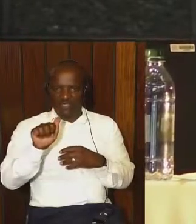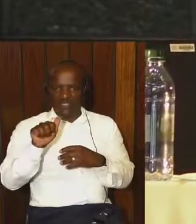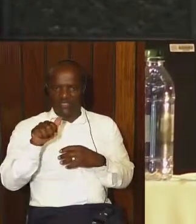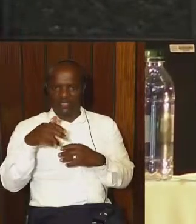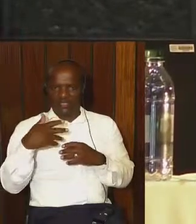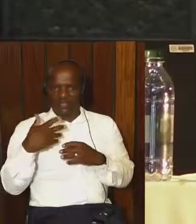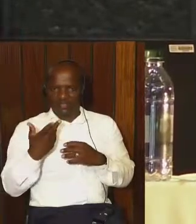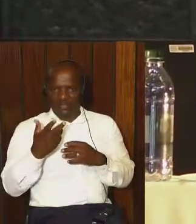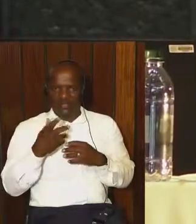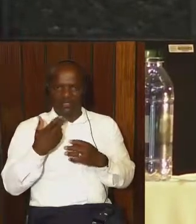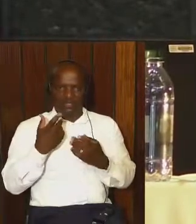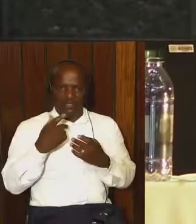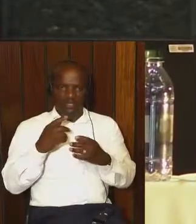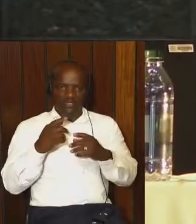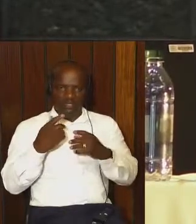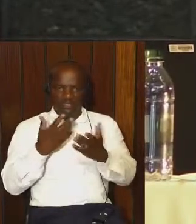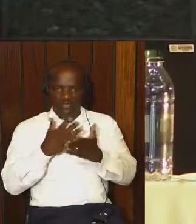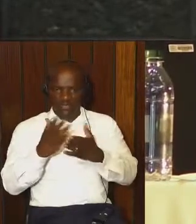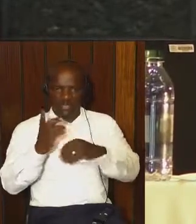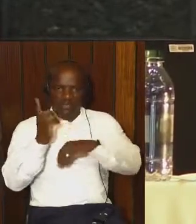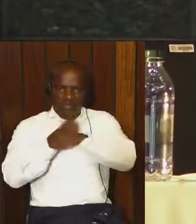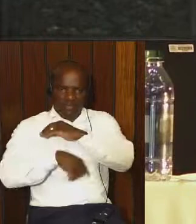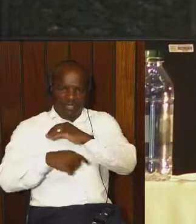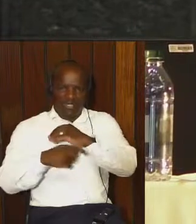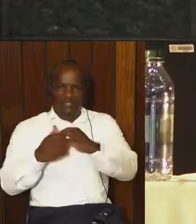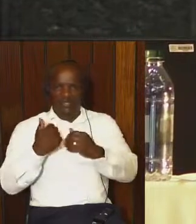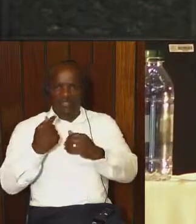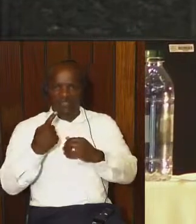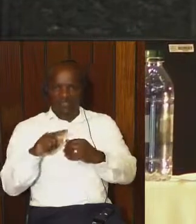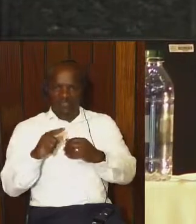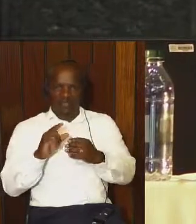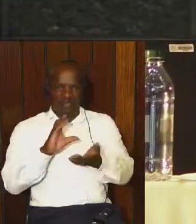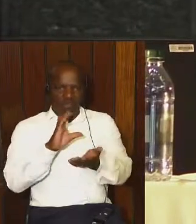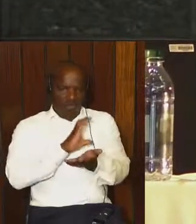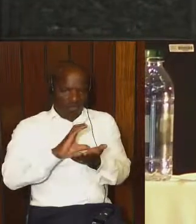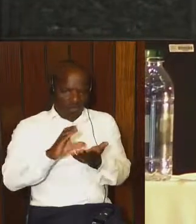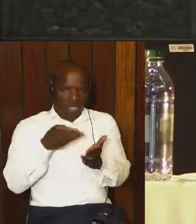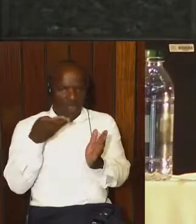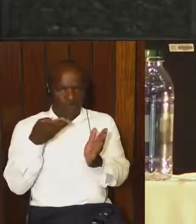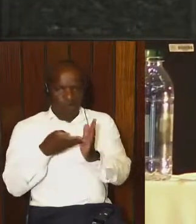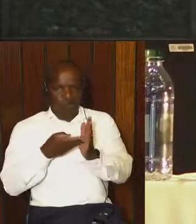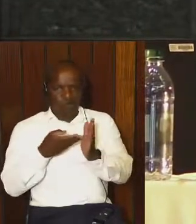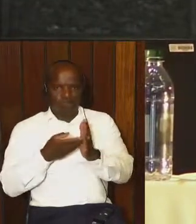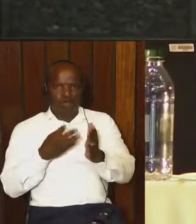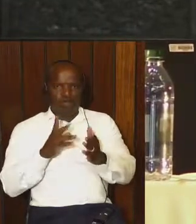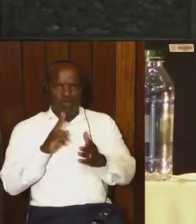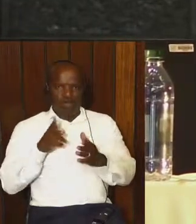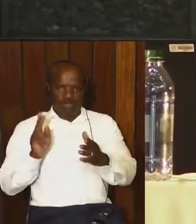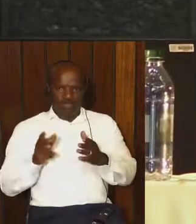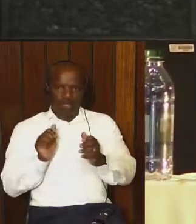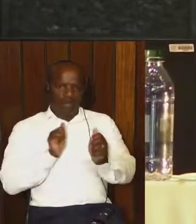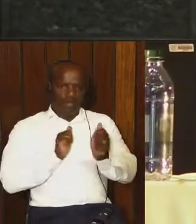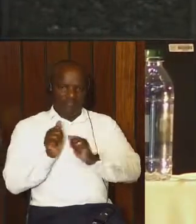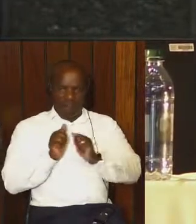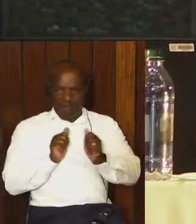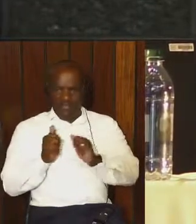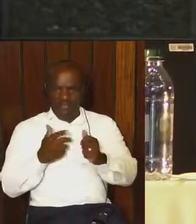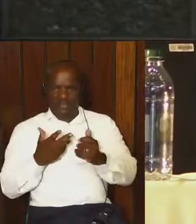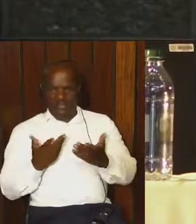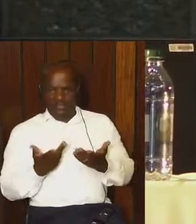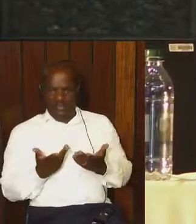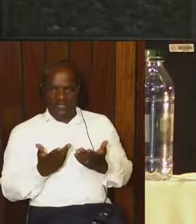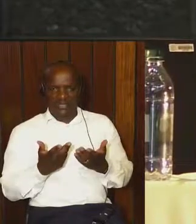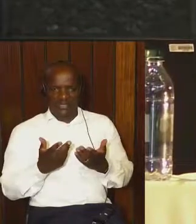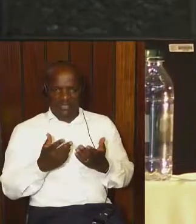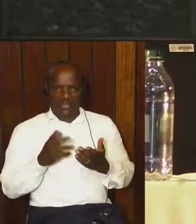remedial or penalty clauses that are in place within the contract, and there's also guarantee on performance. So we will